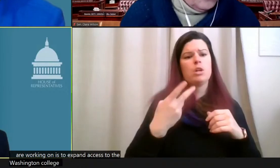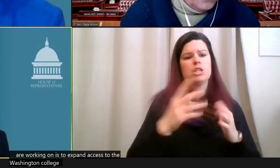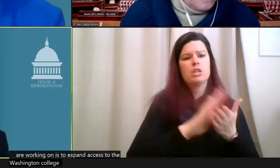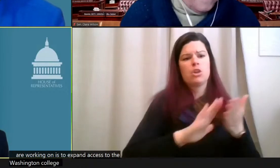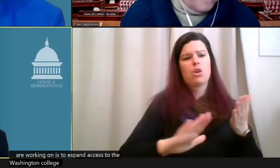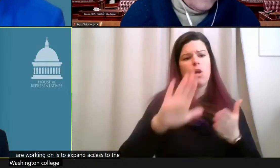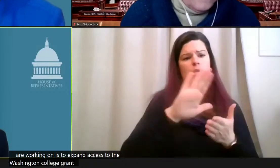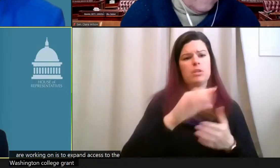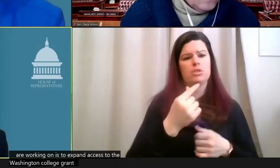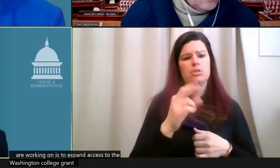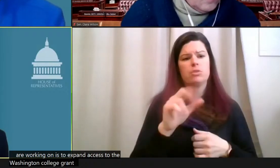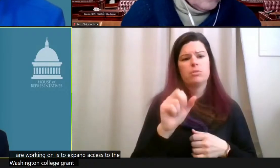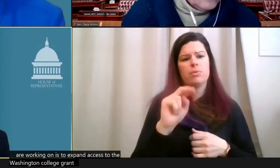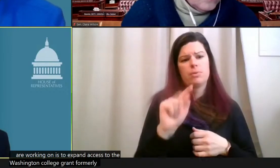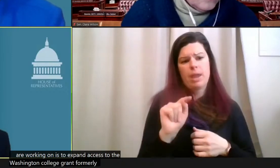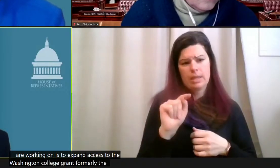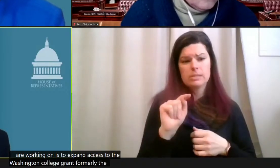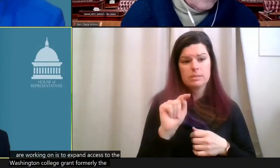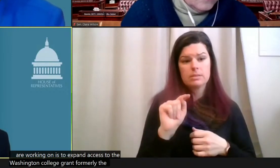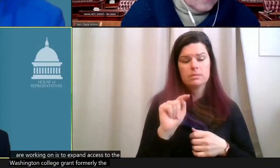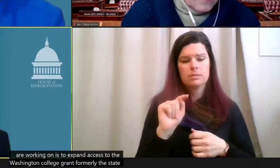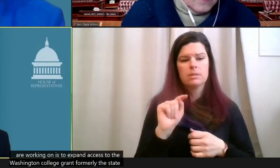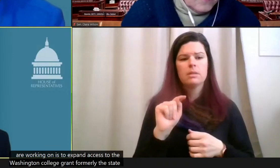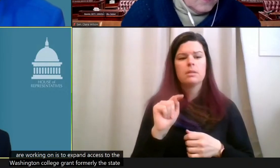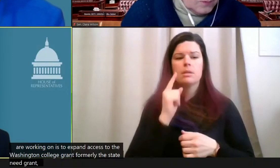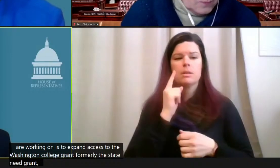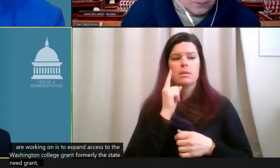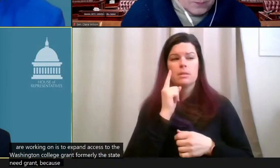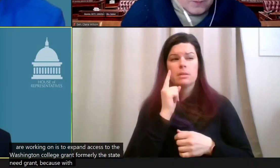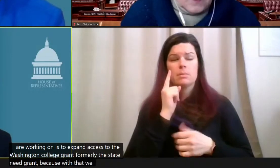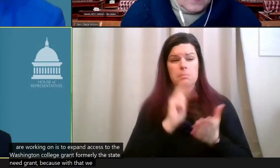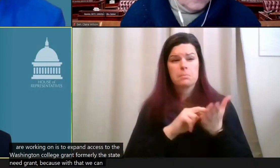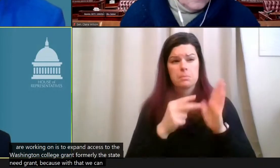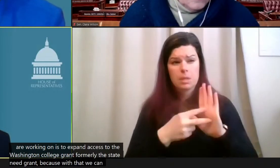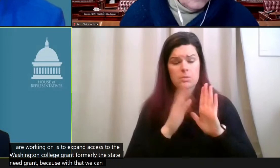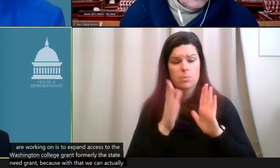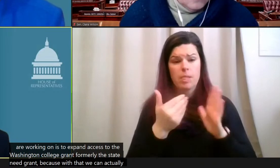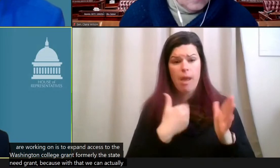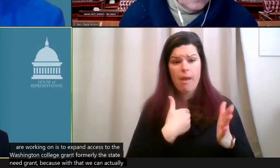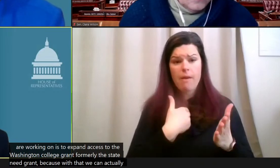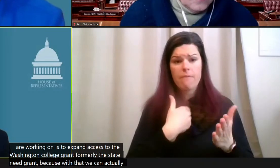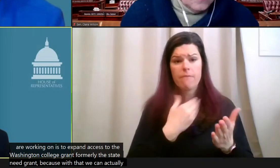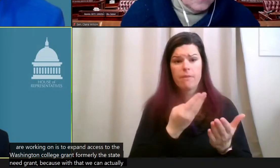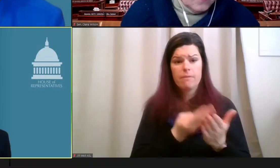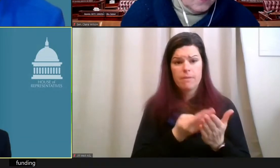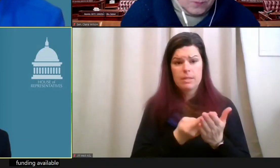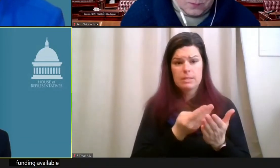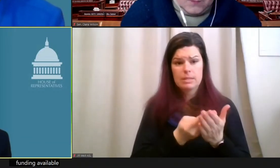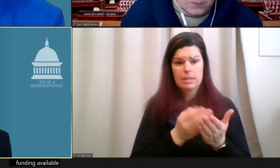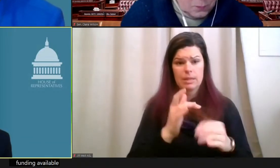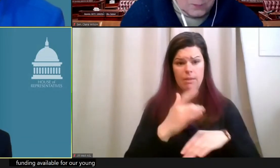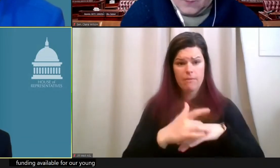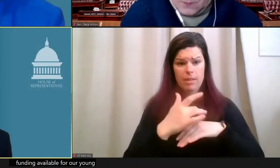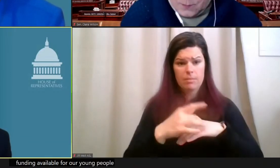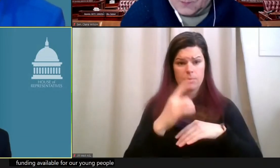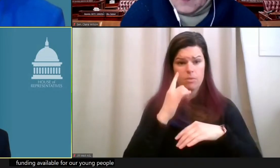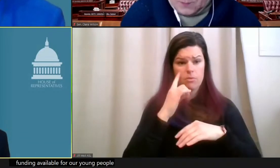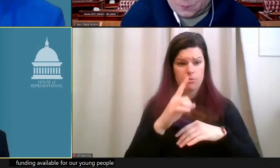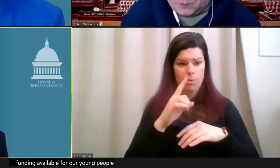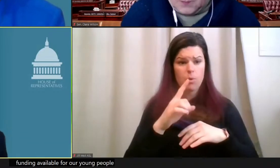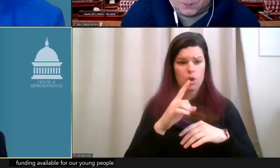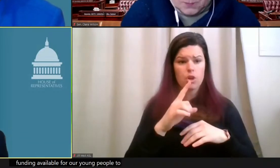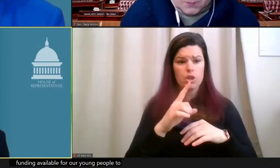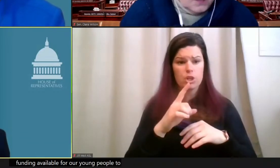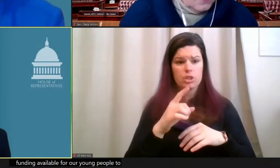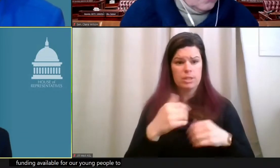Grant, because with that, we can actually have the funding available for our young people to go to 2 or 4 year institutions